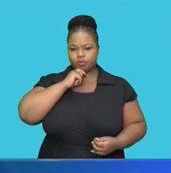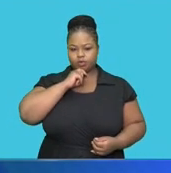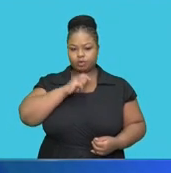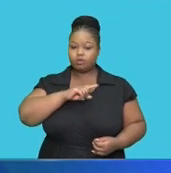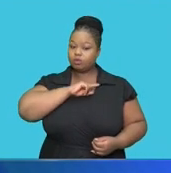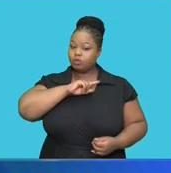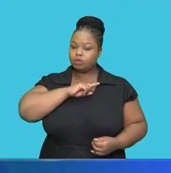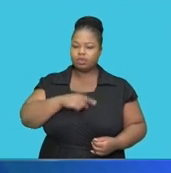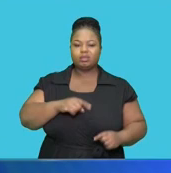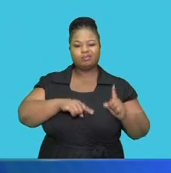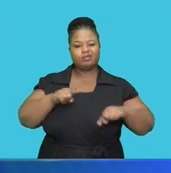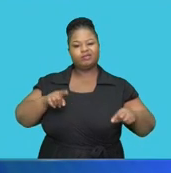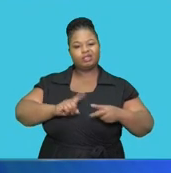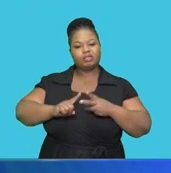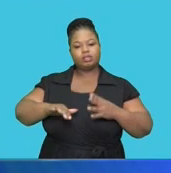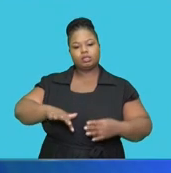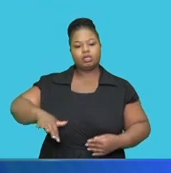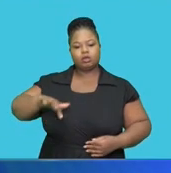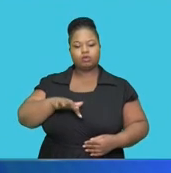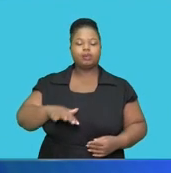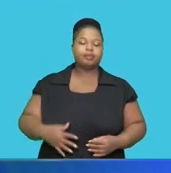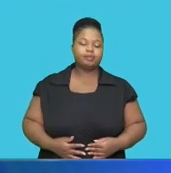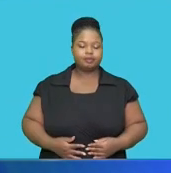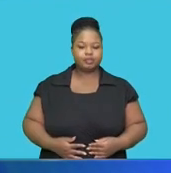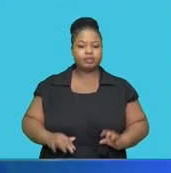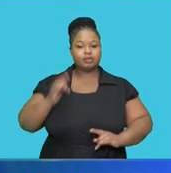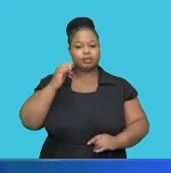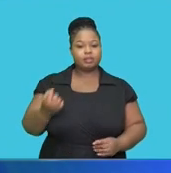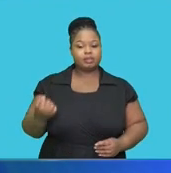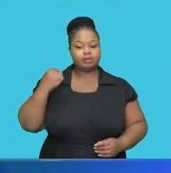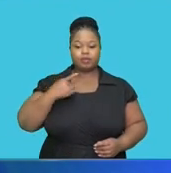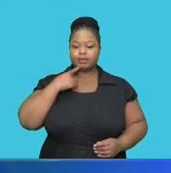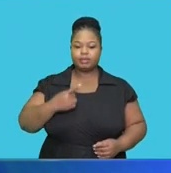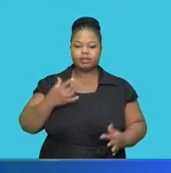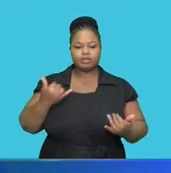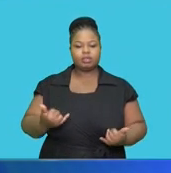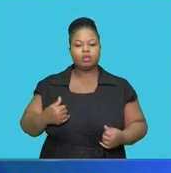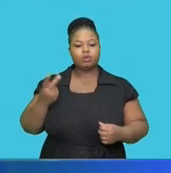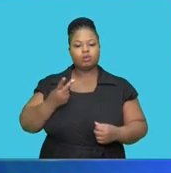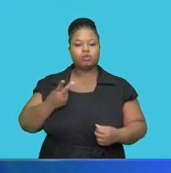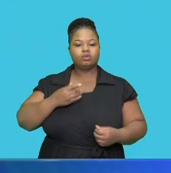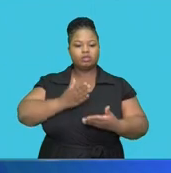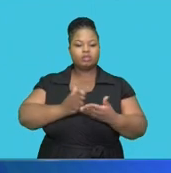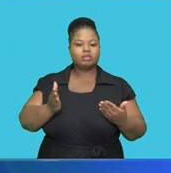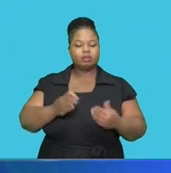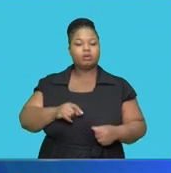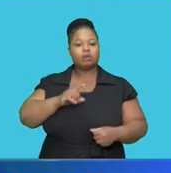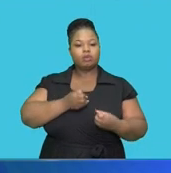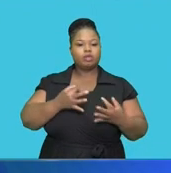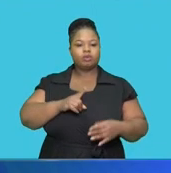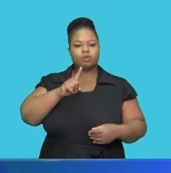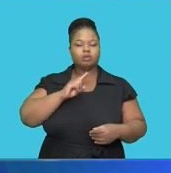phethuwe kgwebong tse fapaneng mmoho le matlong a tikolohong eo. City Power e bolela ha e kolotwa tjhelete e balwang ho diranta tse dimilione tse